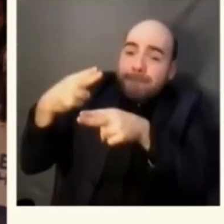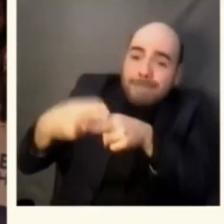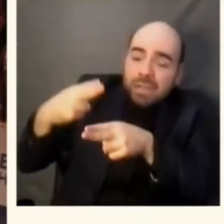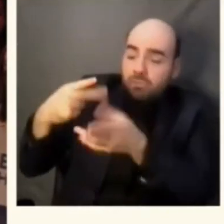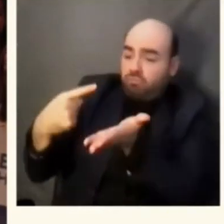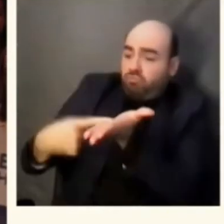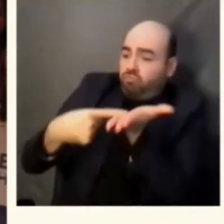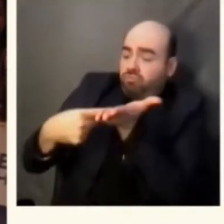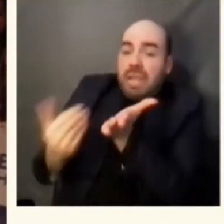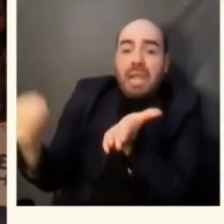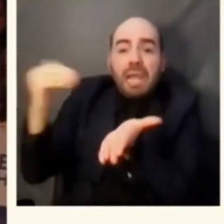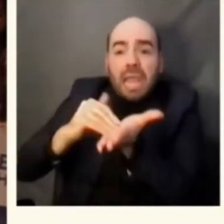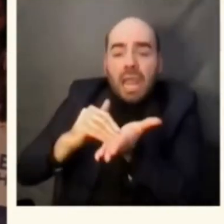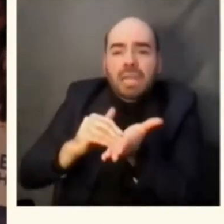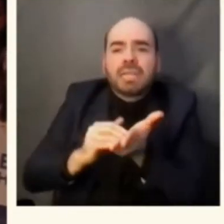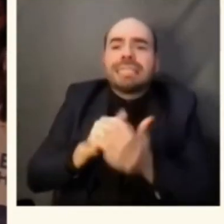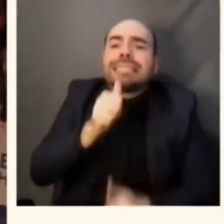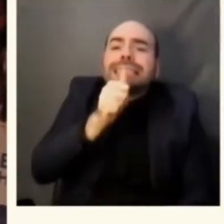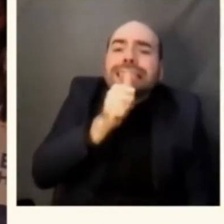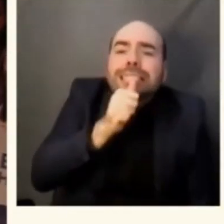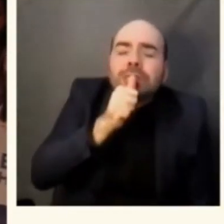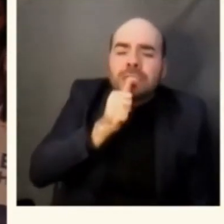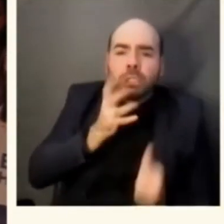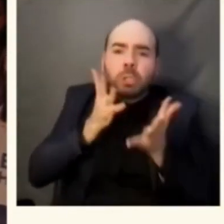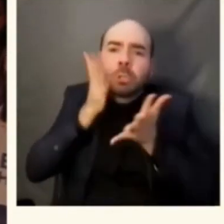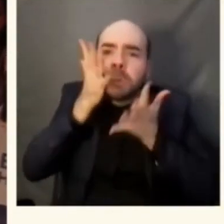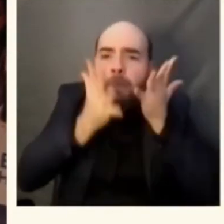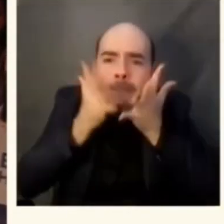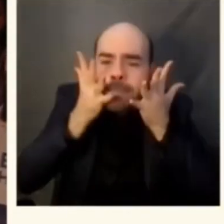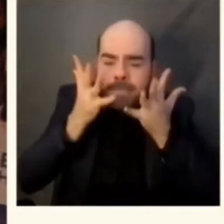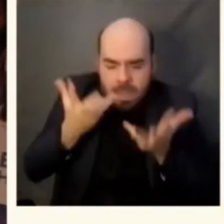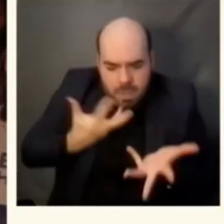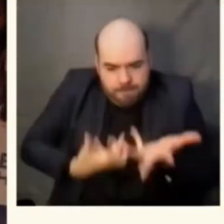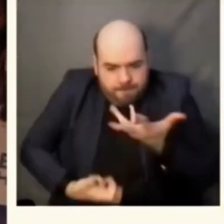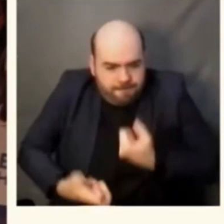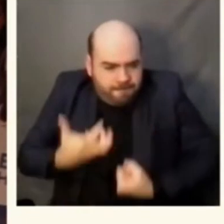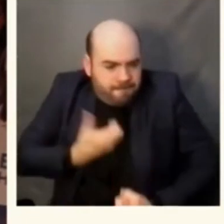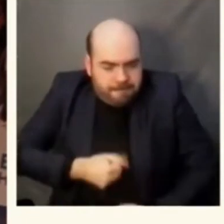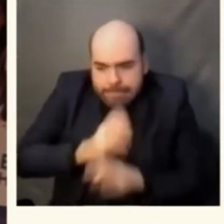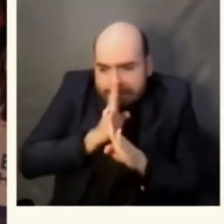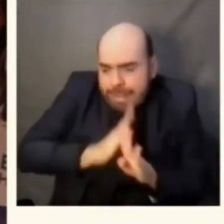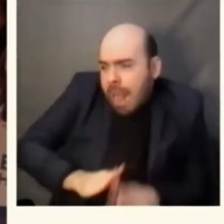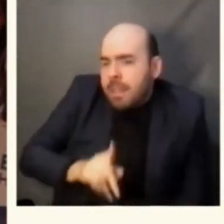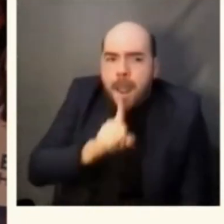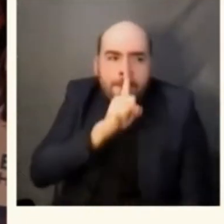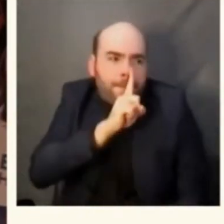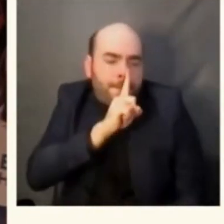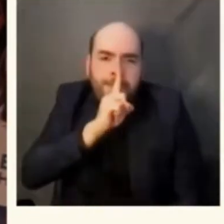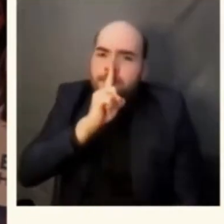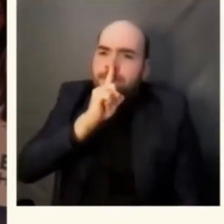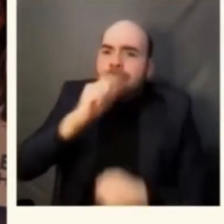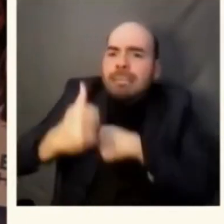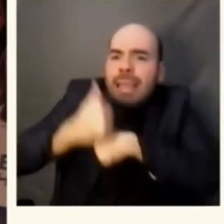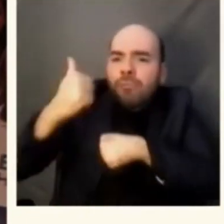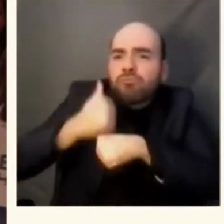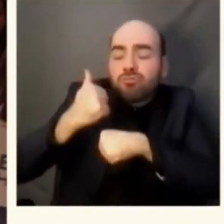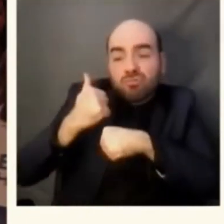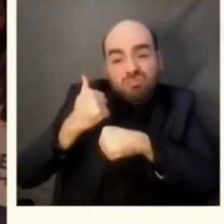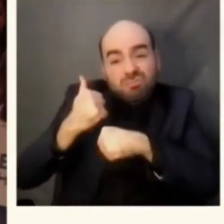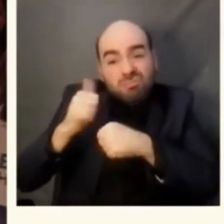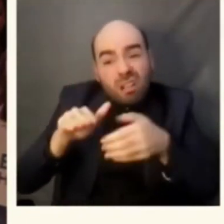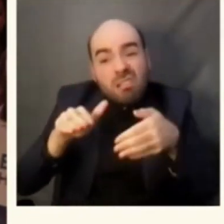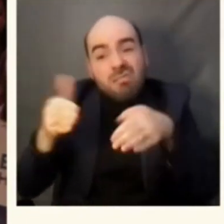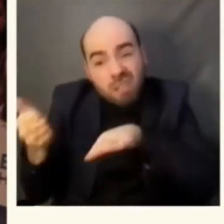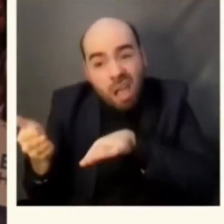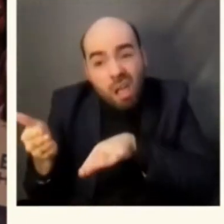Secrecy, shame, silence, danger, even death. That's what